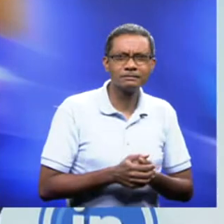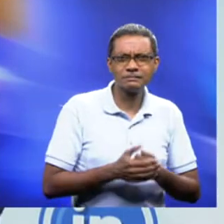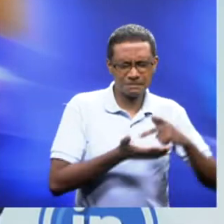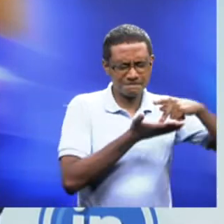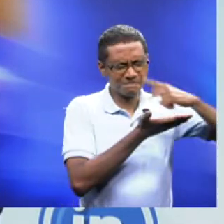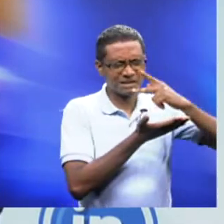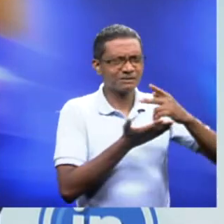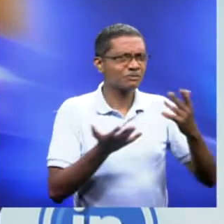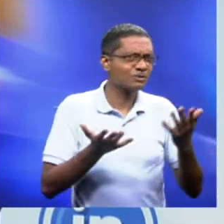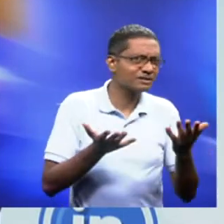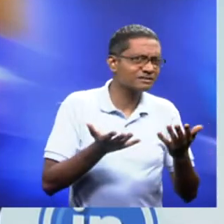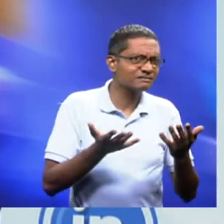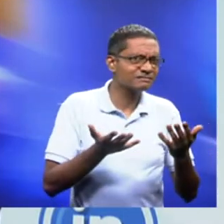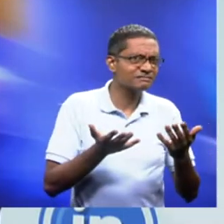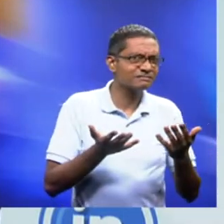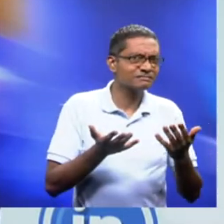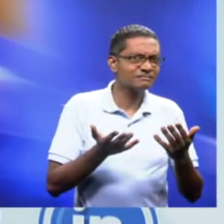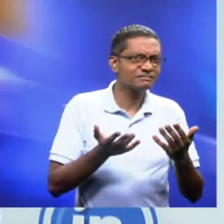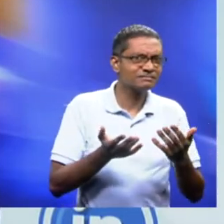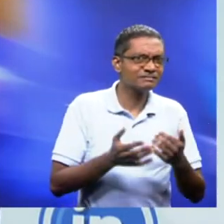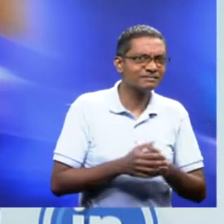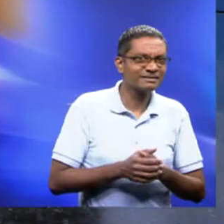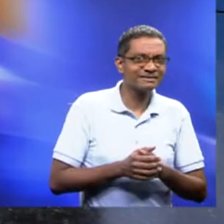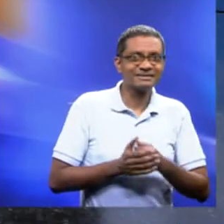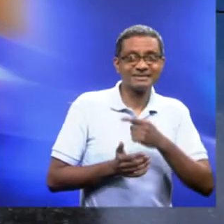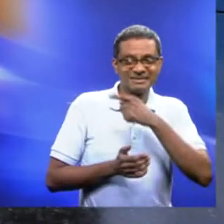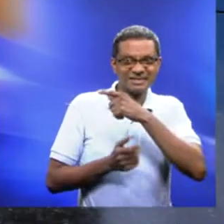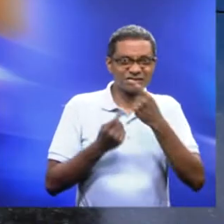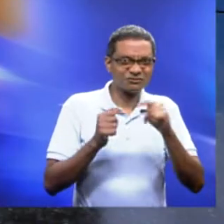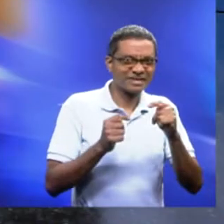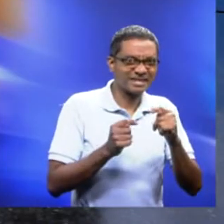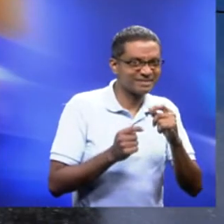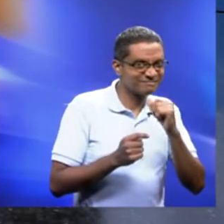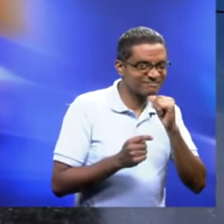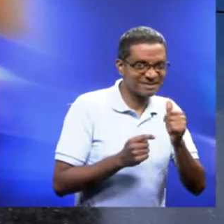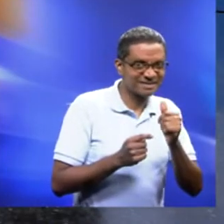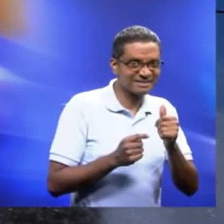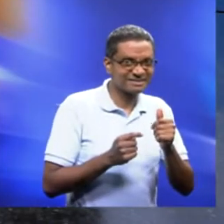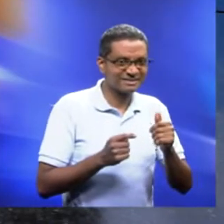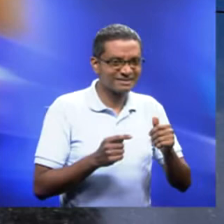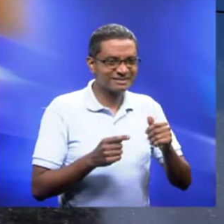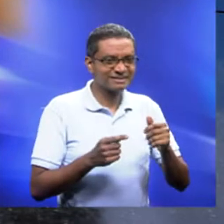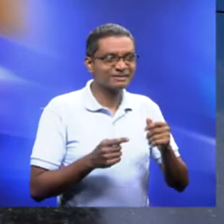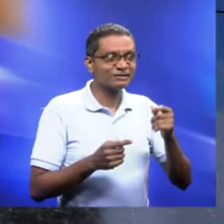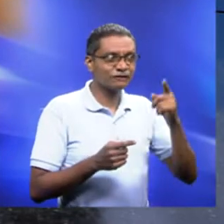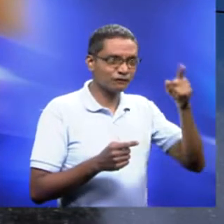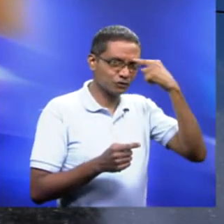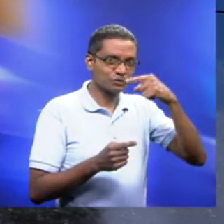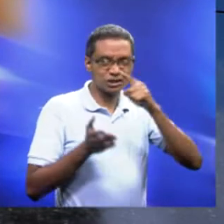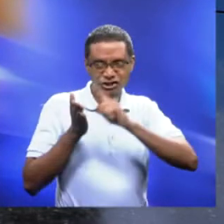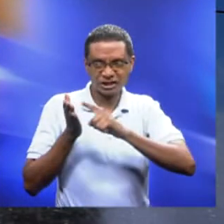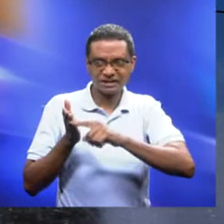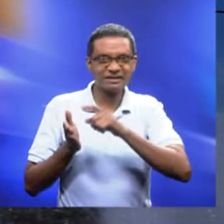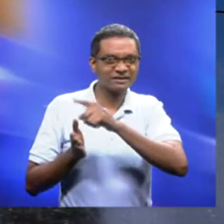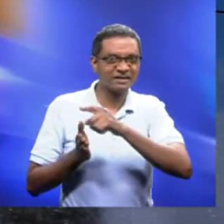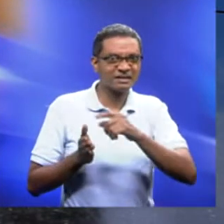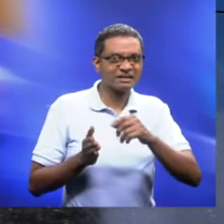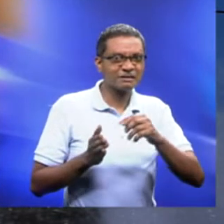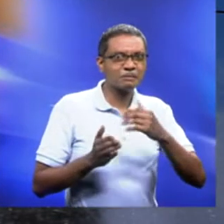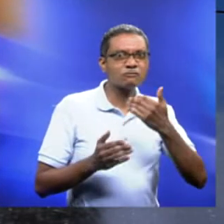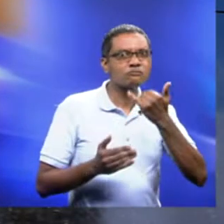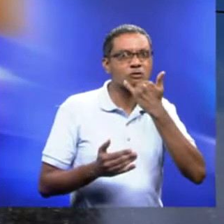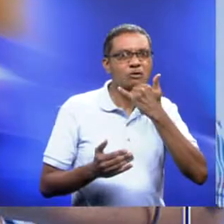which is in some form they are trying not to be traced in order that they would not be captured in what they're doing. Now, And we have had 3